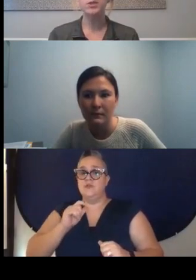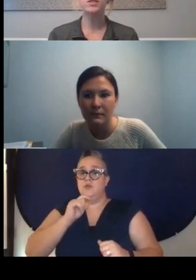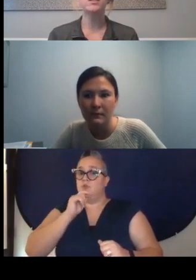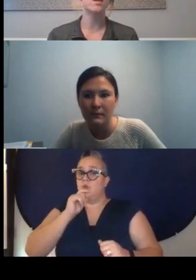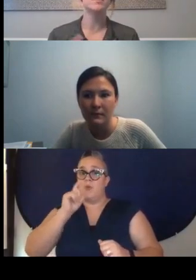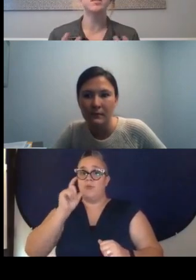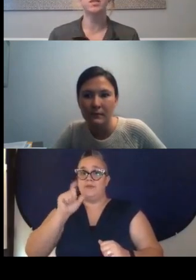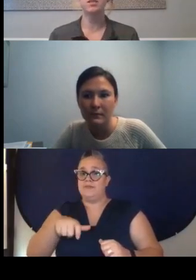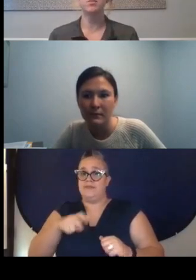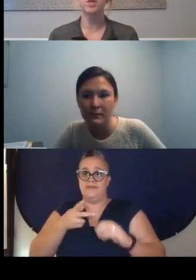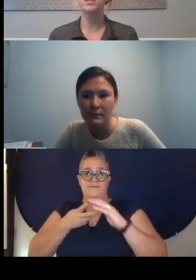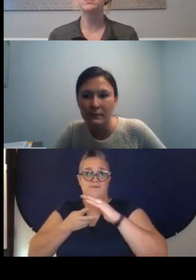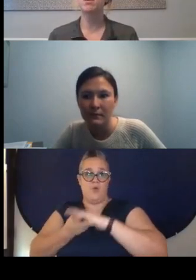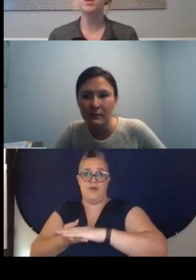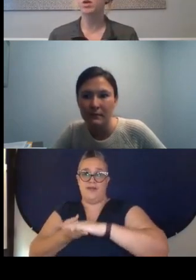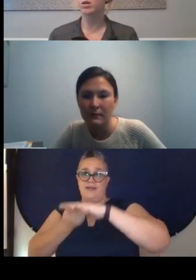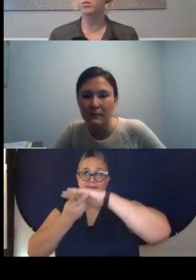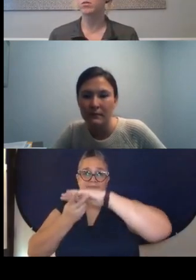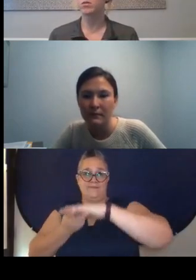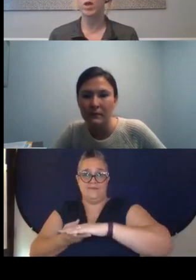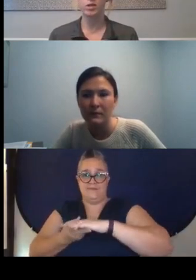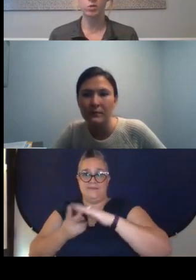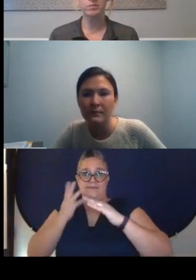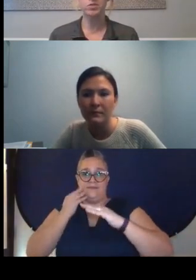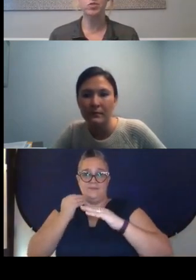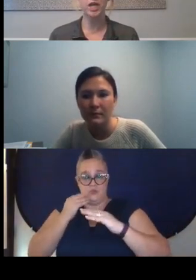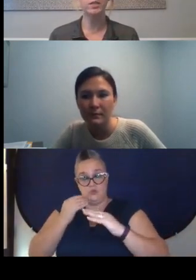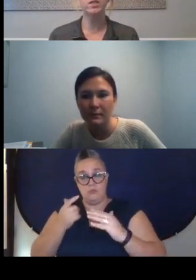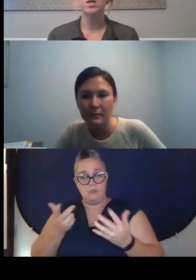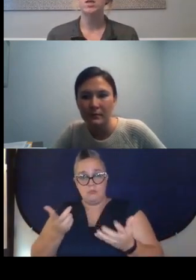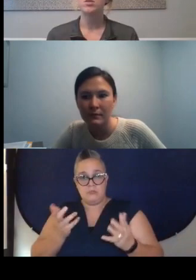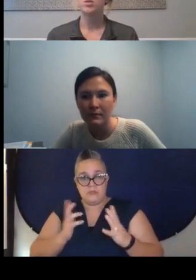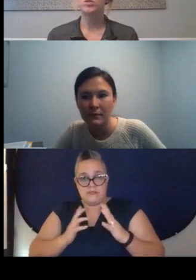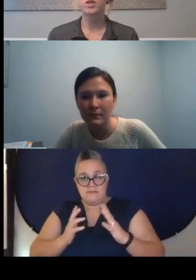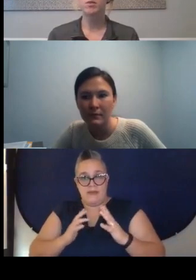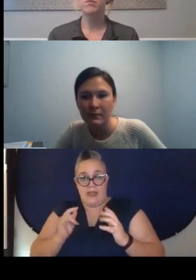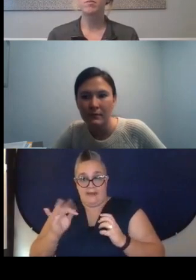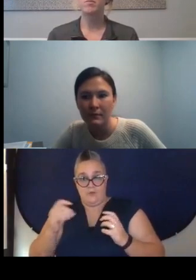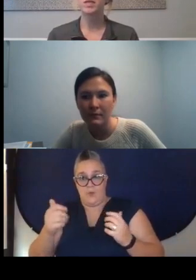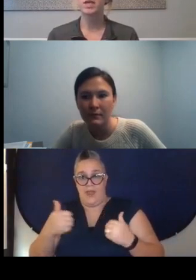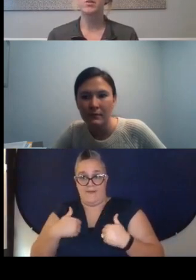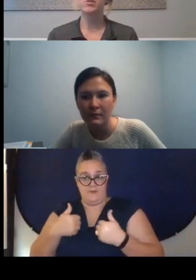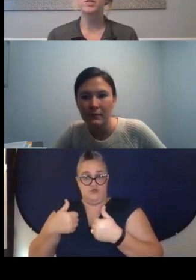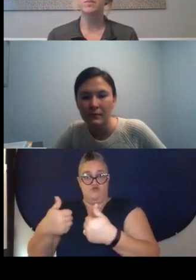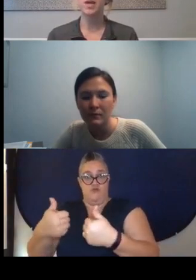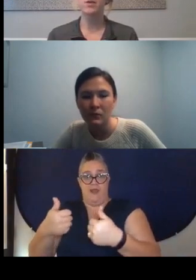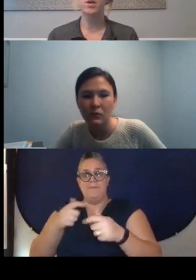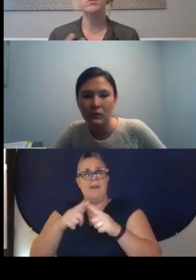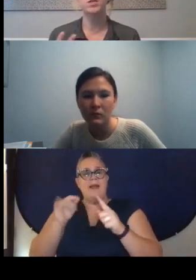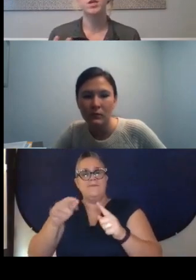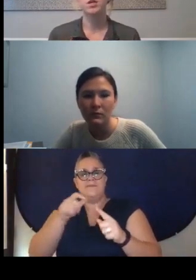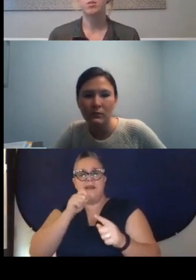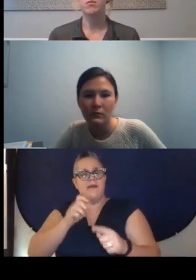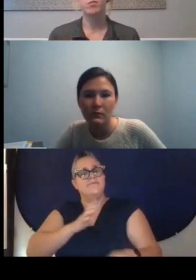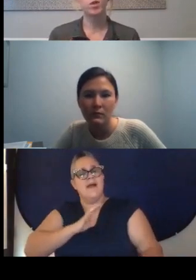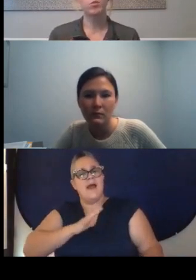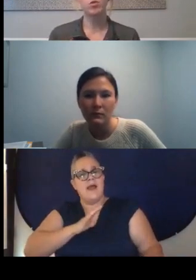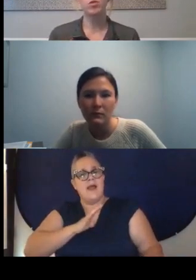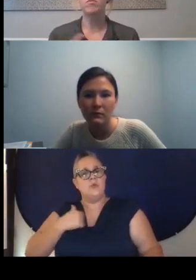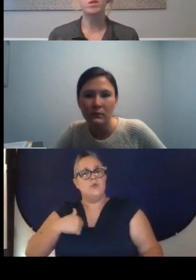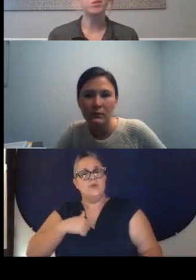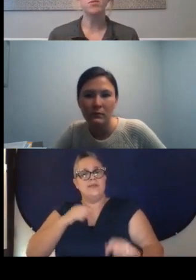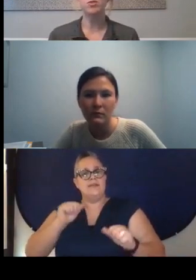forklift experience. Obviously, that's a plus, but we are well equipped to train. So just coming from that mechanical type background, coming